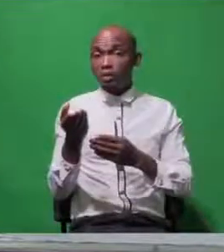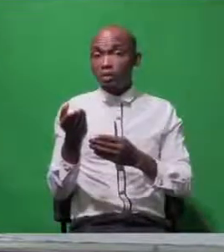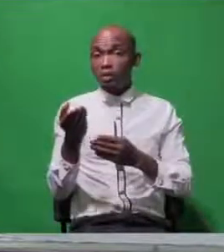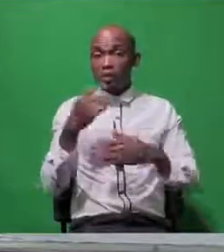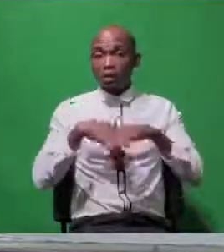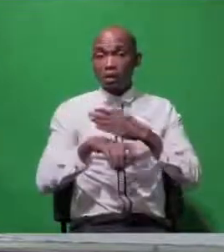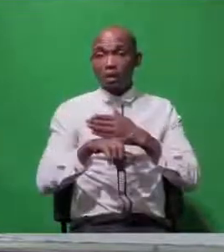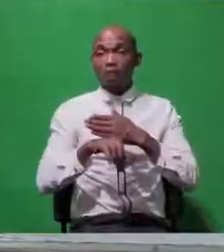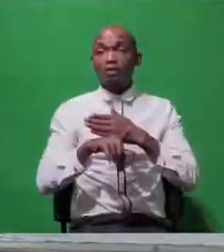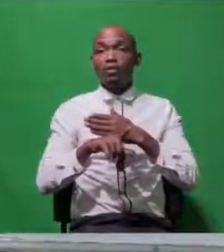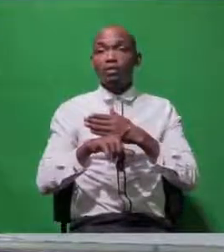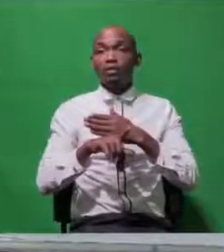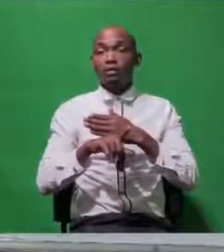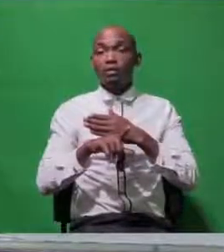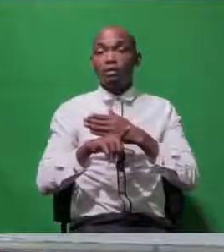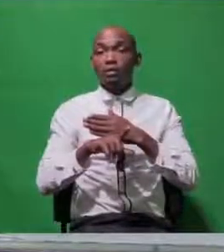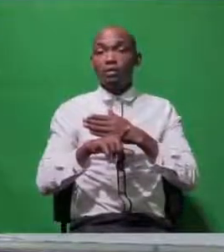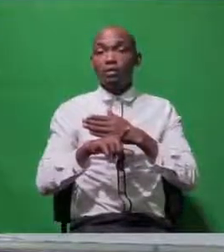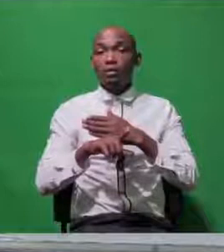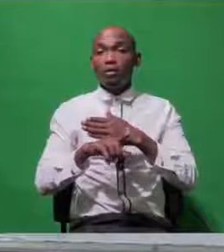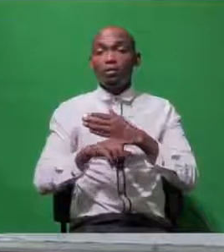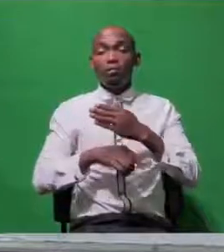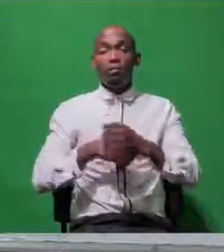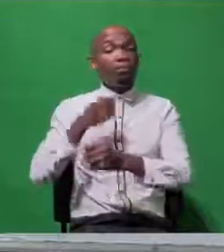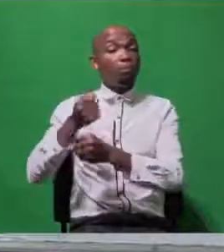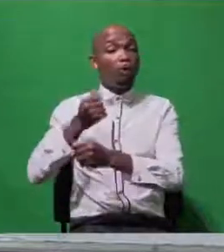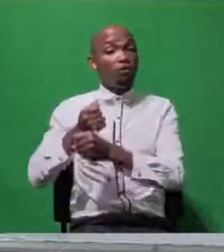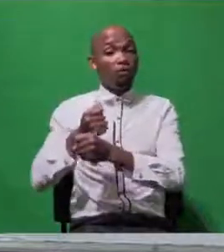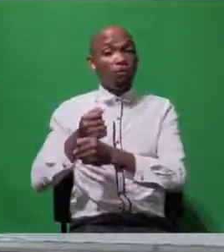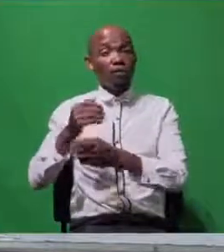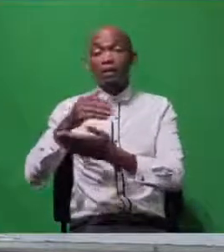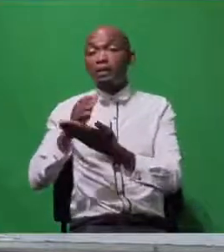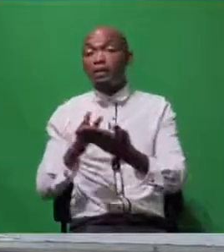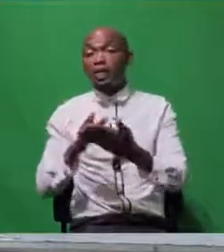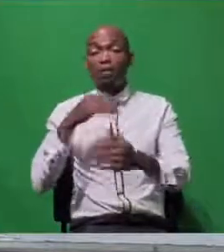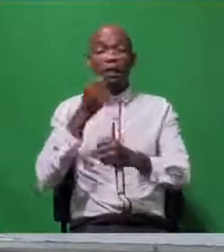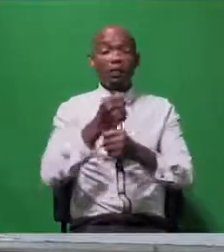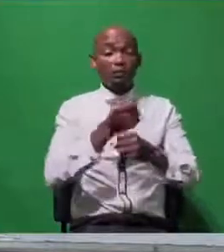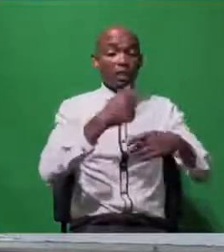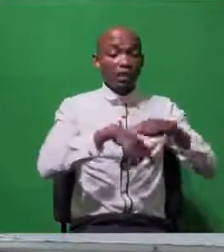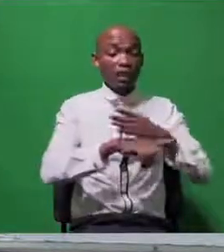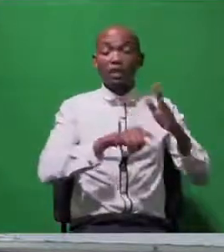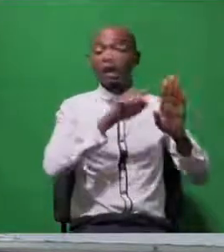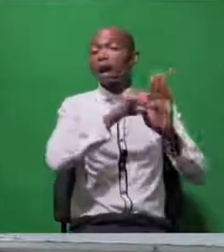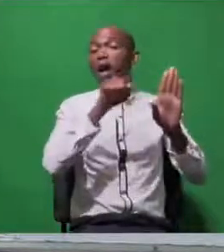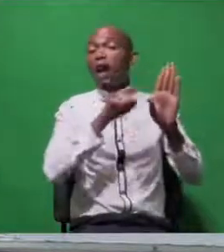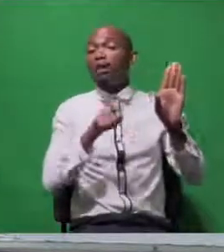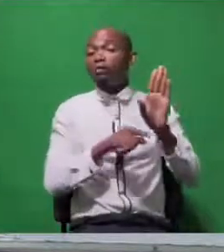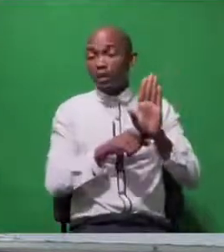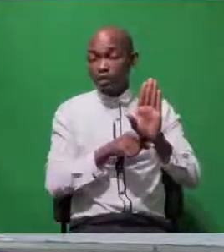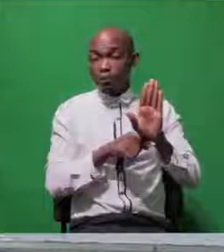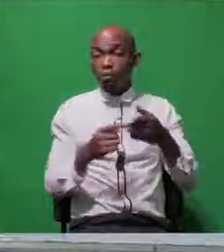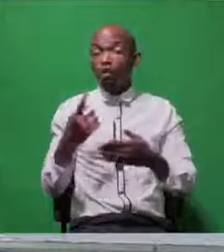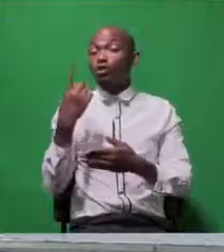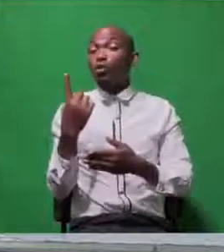in performing some activities in Africa. So one of the objectives